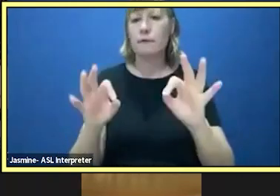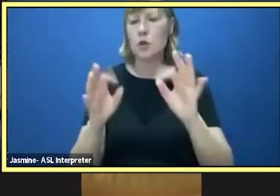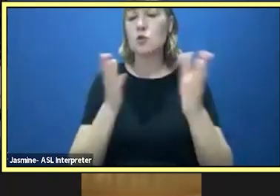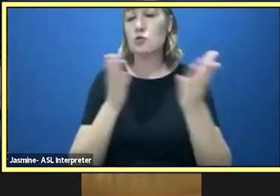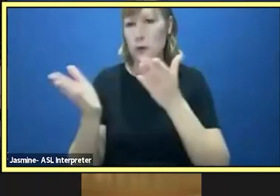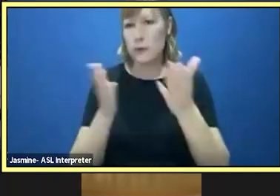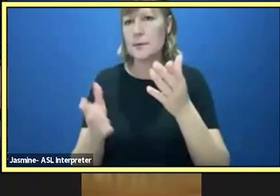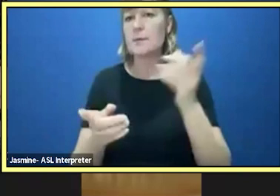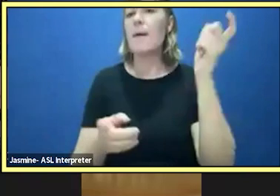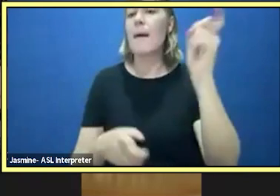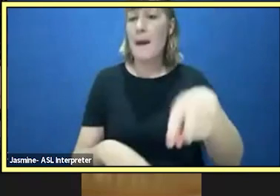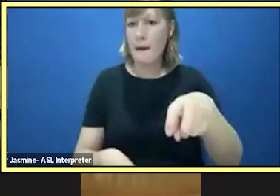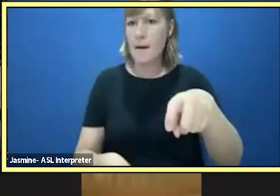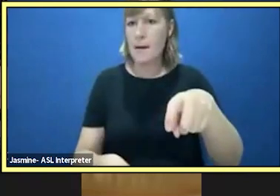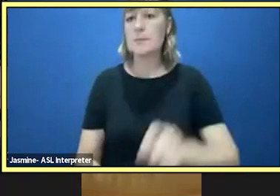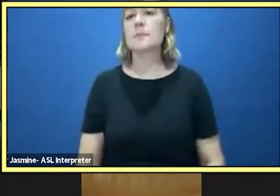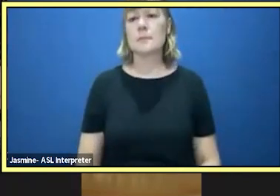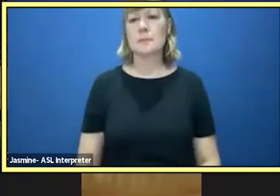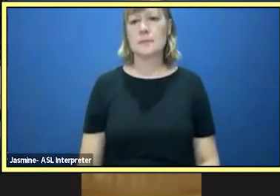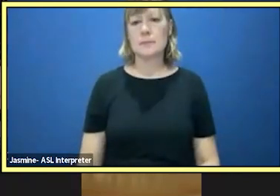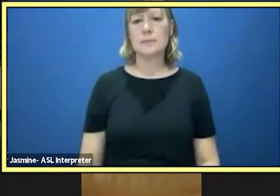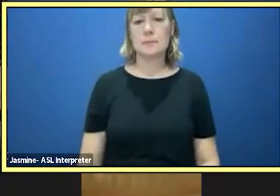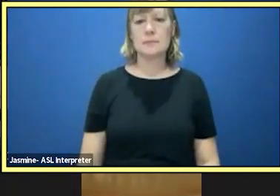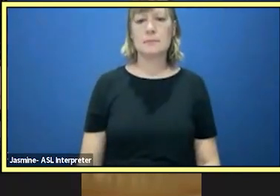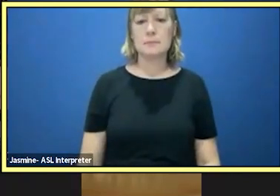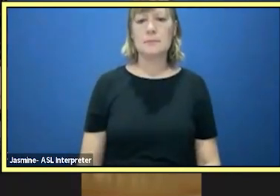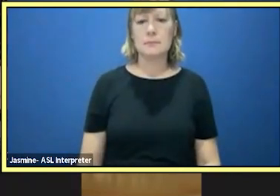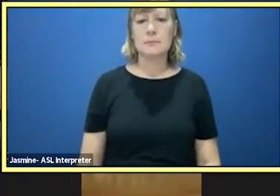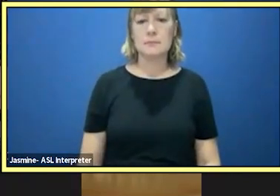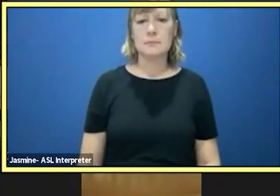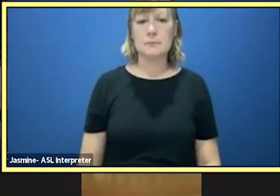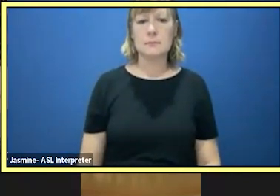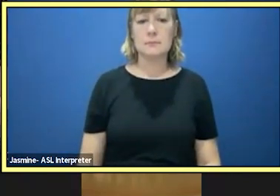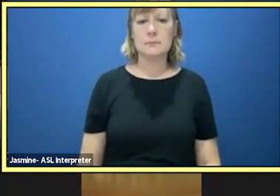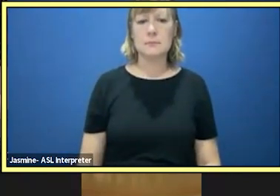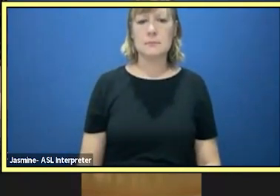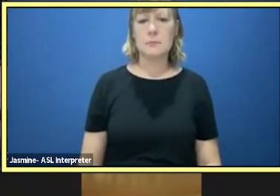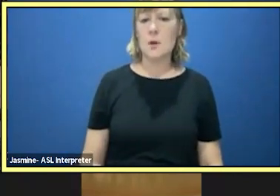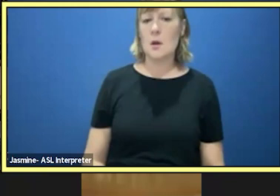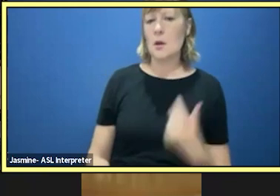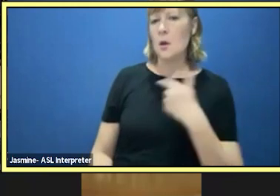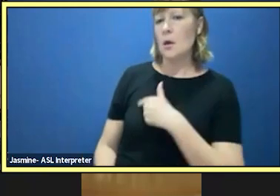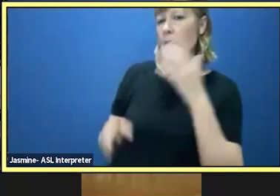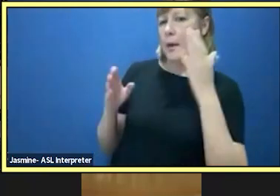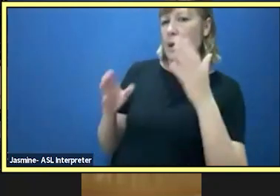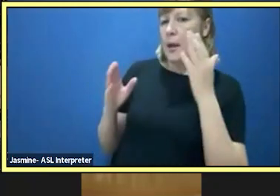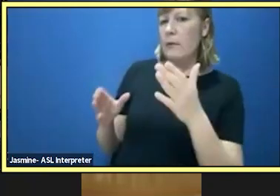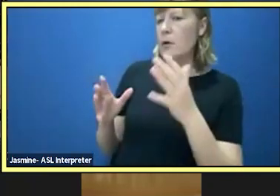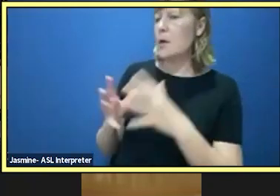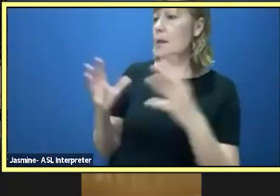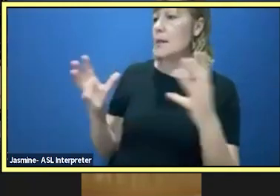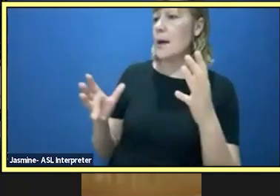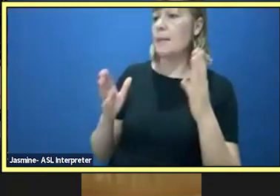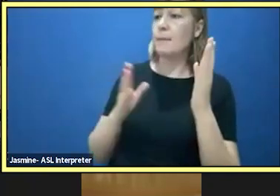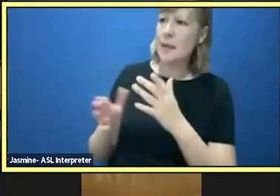must. Can I just say that we focus so much on having plan writers and agencies do